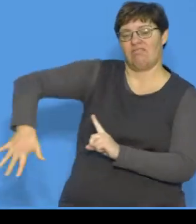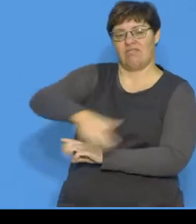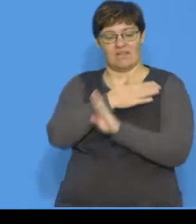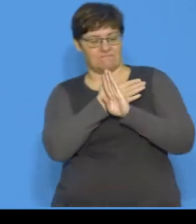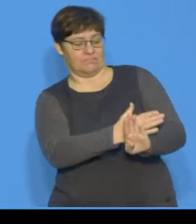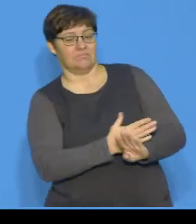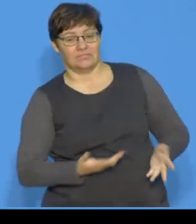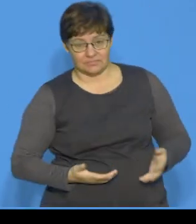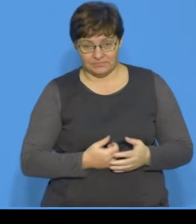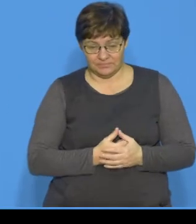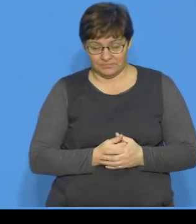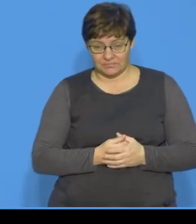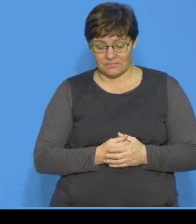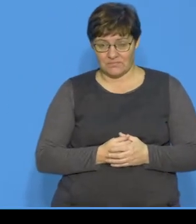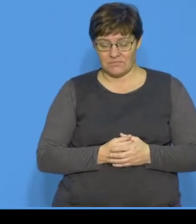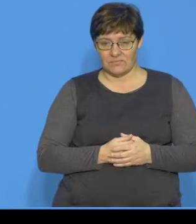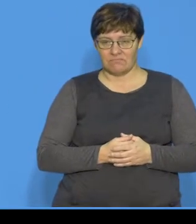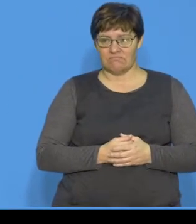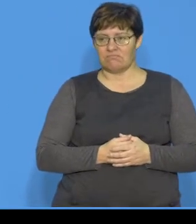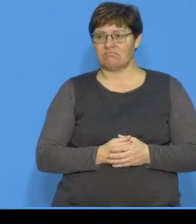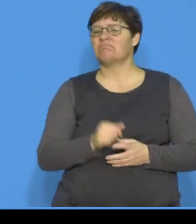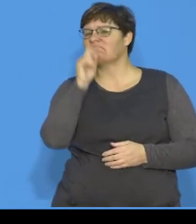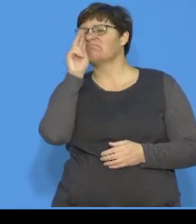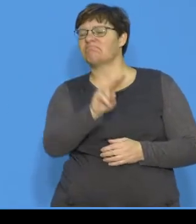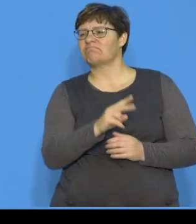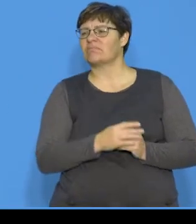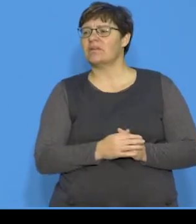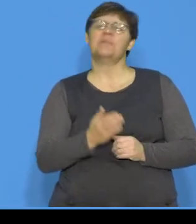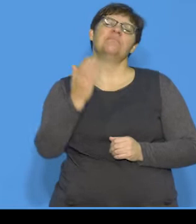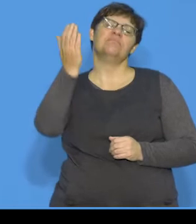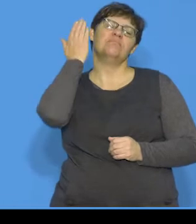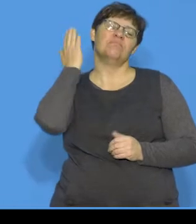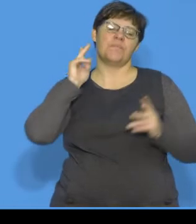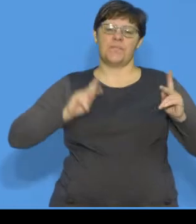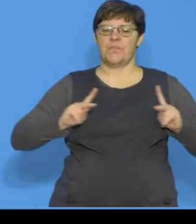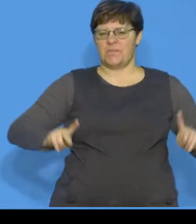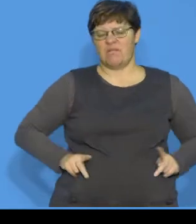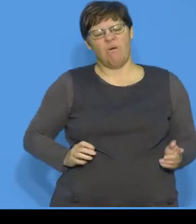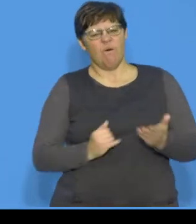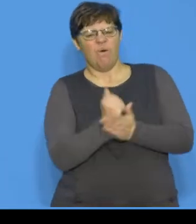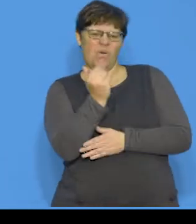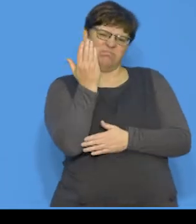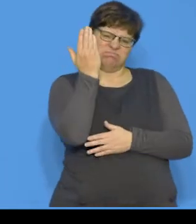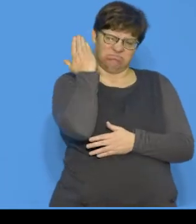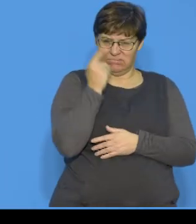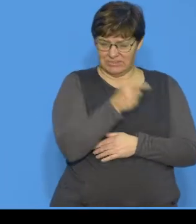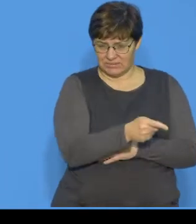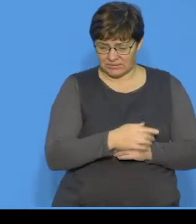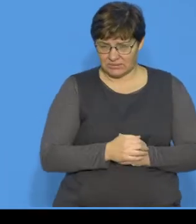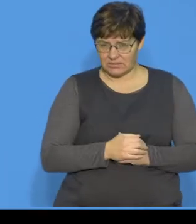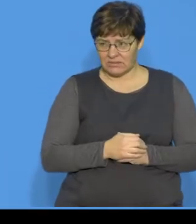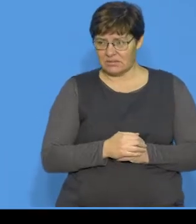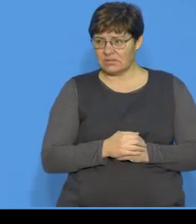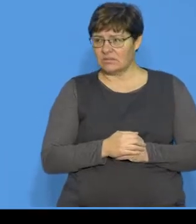So let's look at these early human populations. Early human populations, the